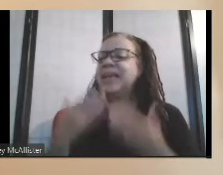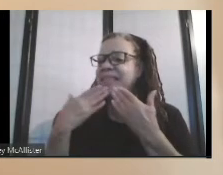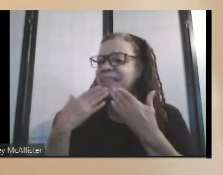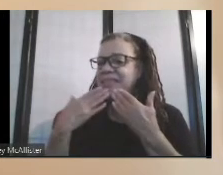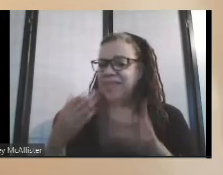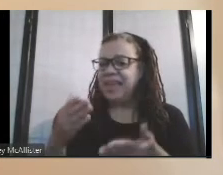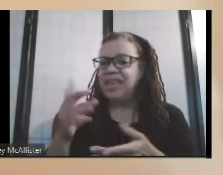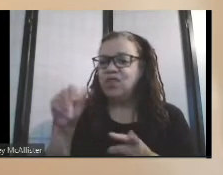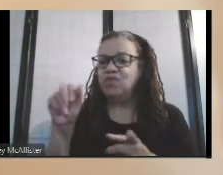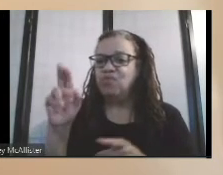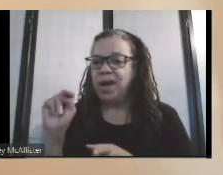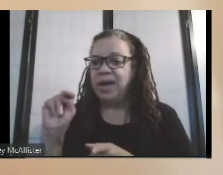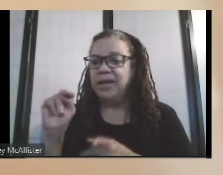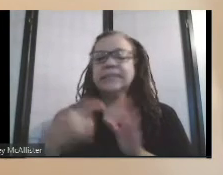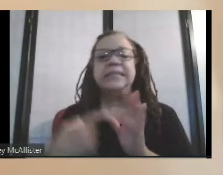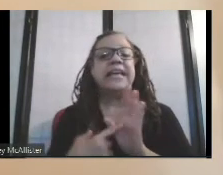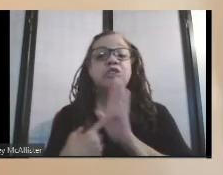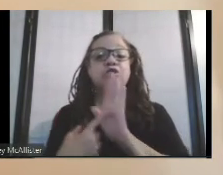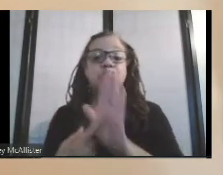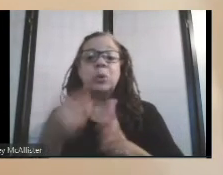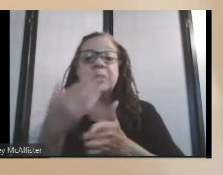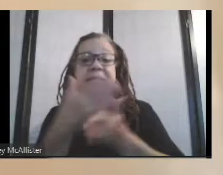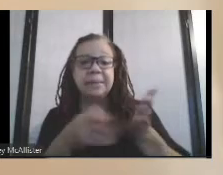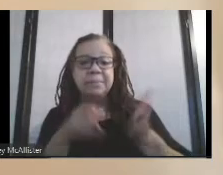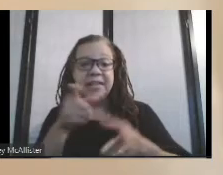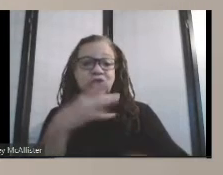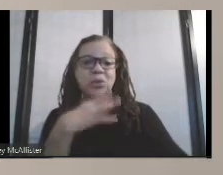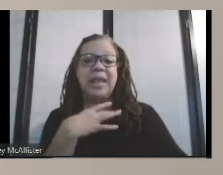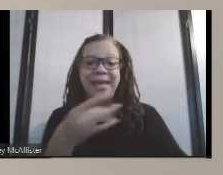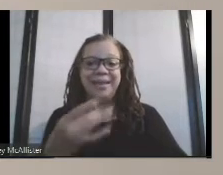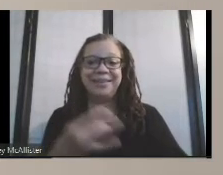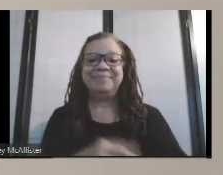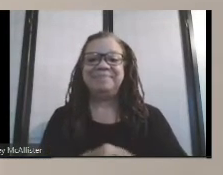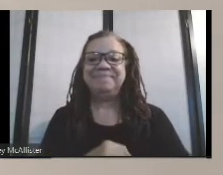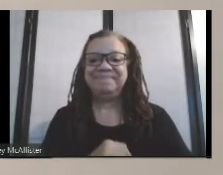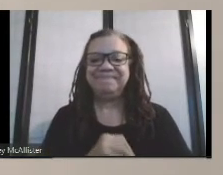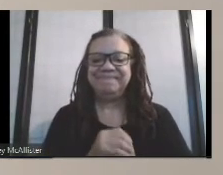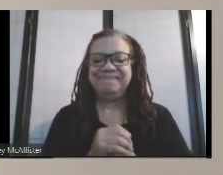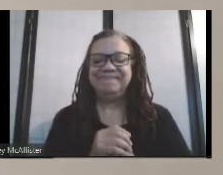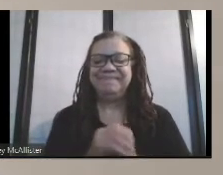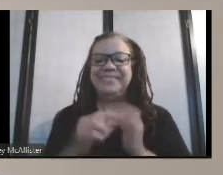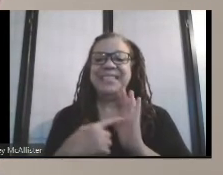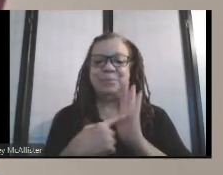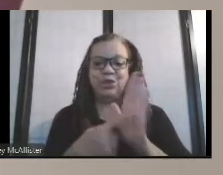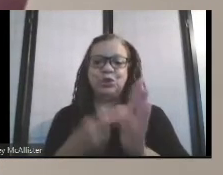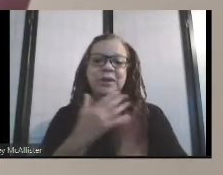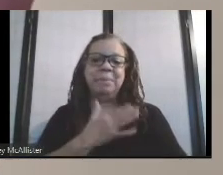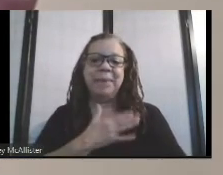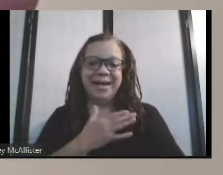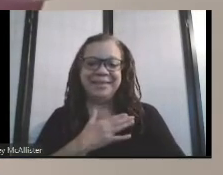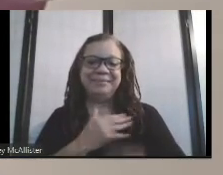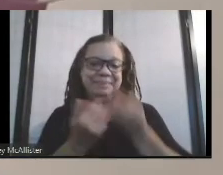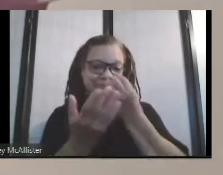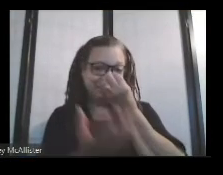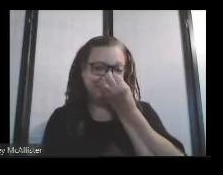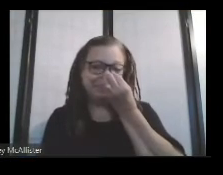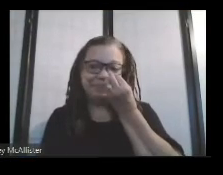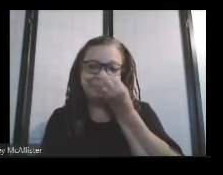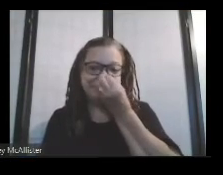Thank you, Ron. Tom, could you show us some of the winners that you liked? Sure. Let's see if I can get there.